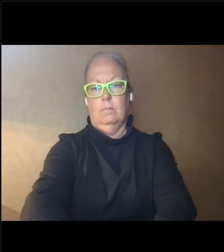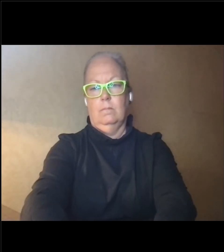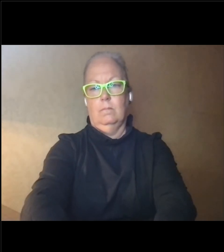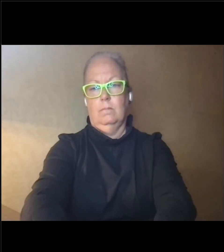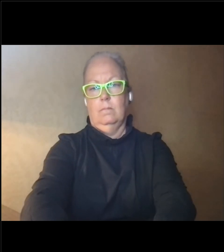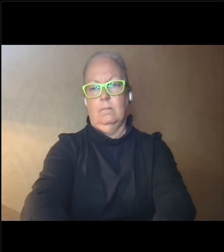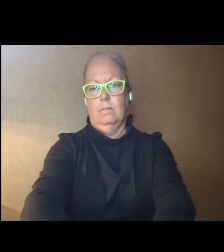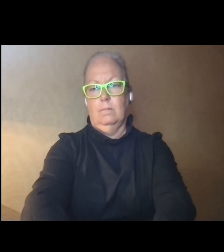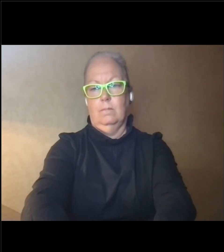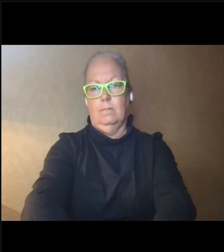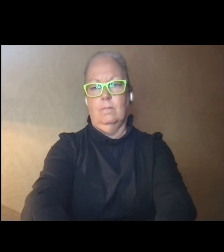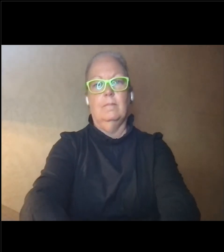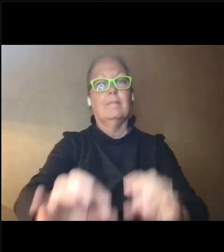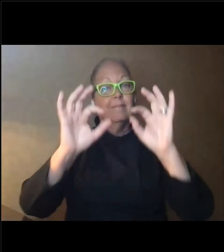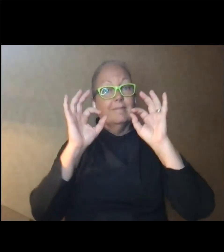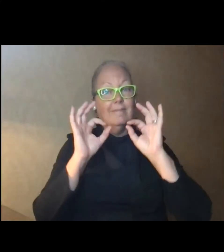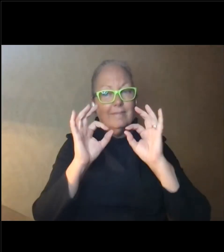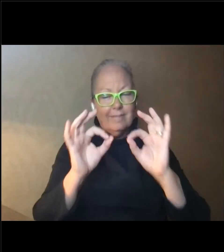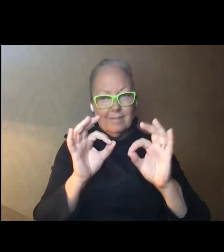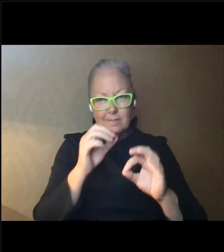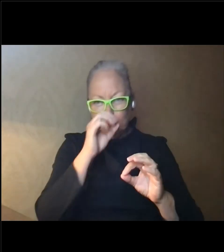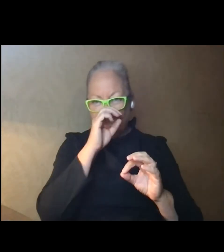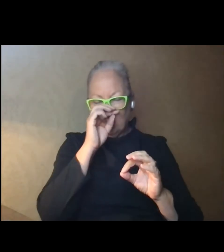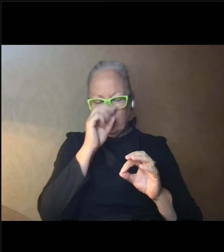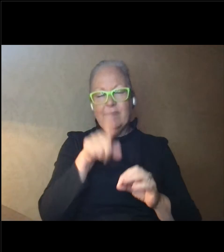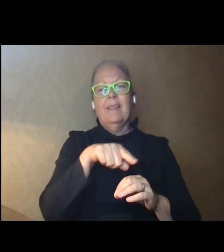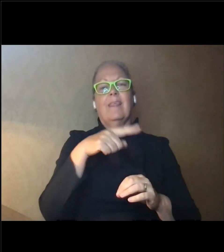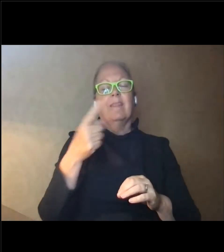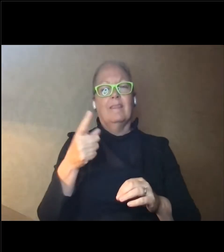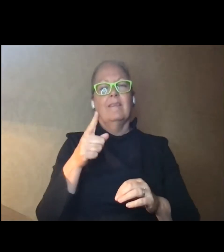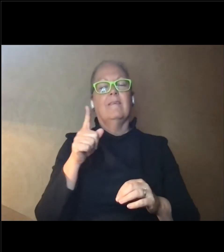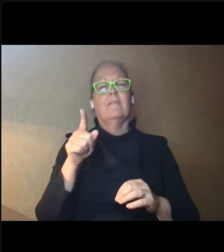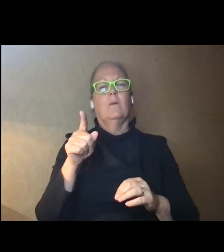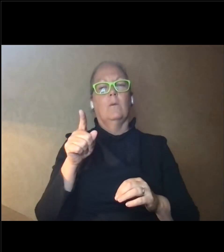Great. We will now hear from Joyce from South Sudan.